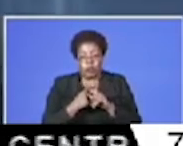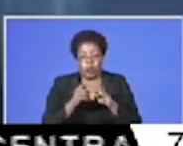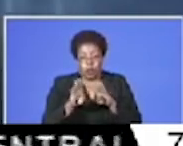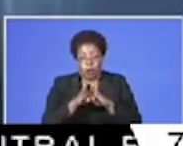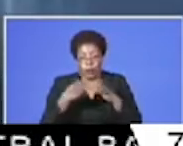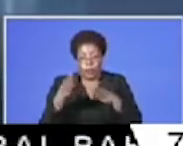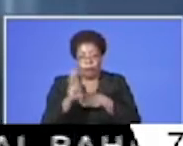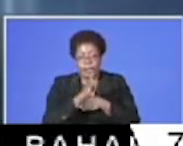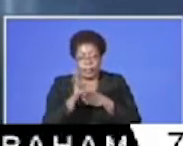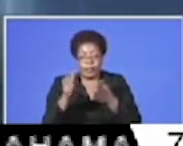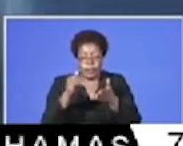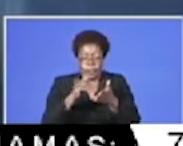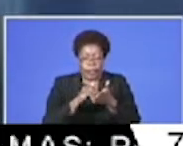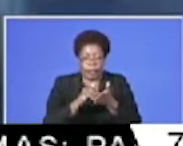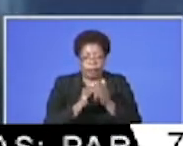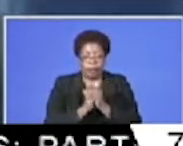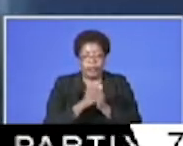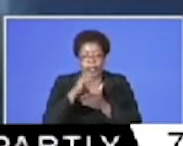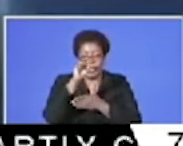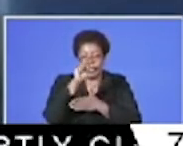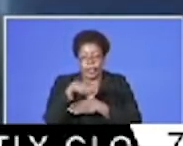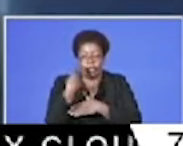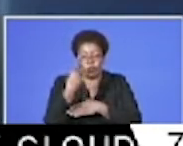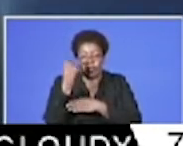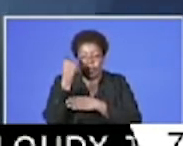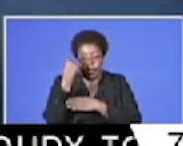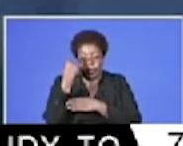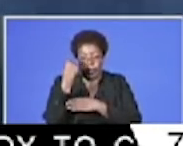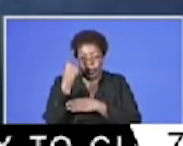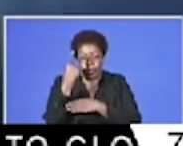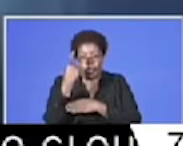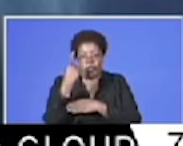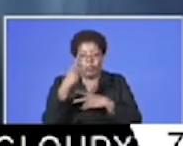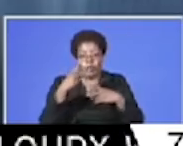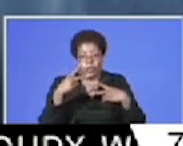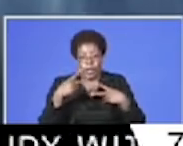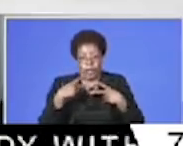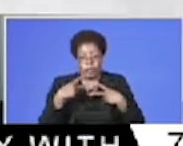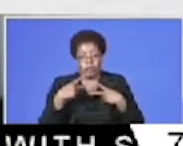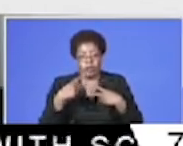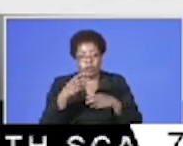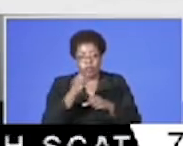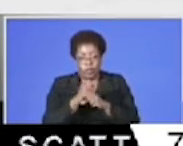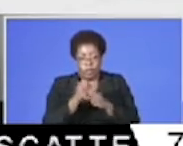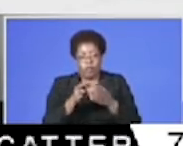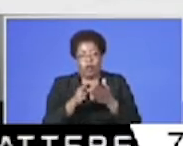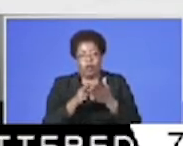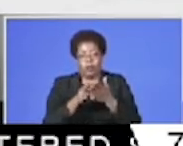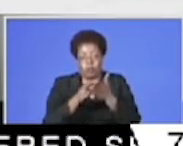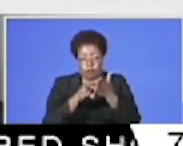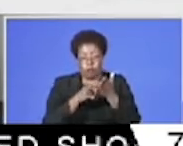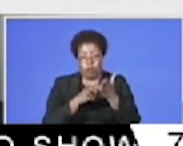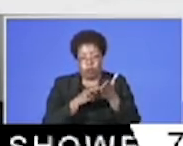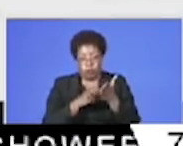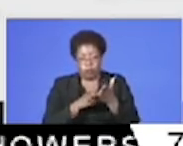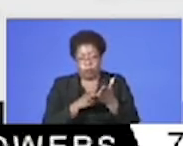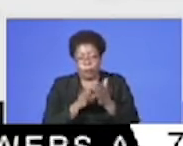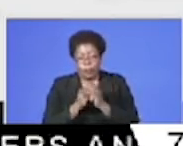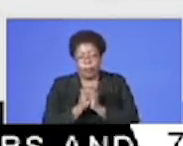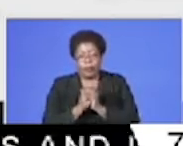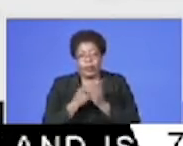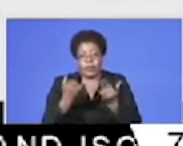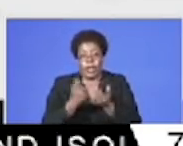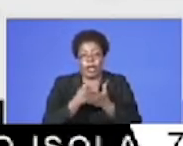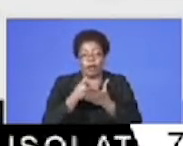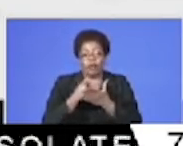again. Yes, we understand that we still have to take the necessary measures. Also among the islands joining the southern